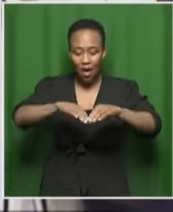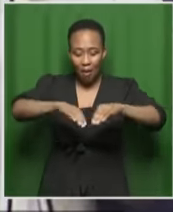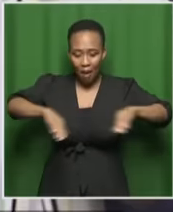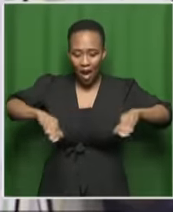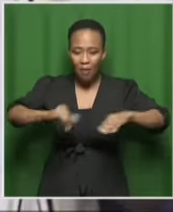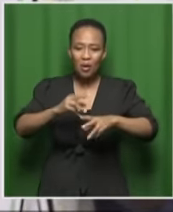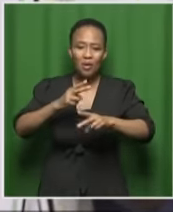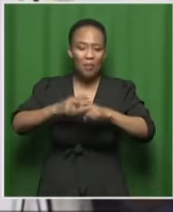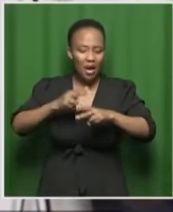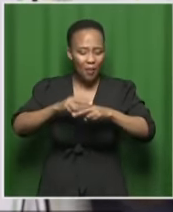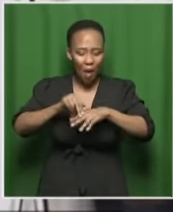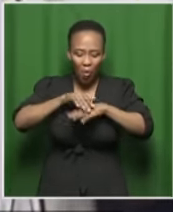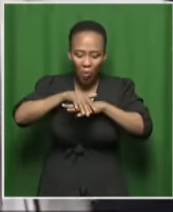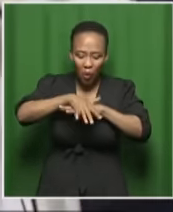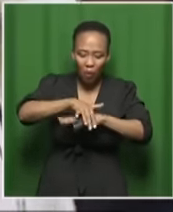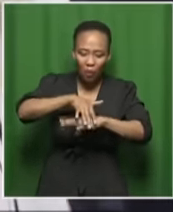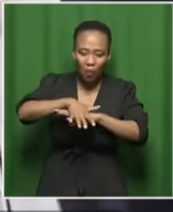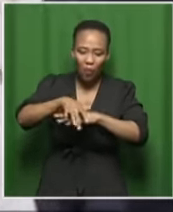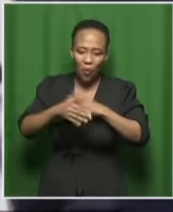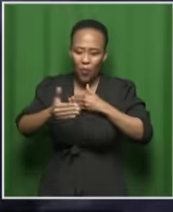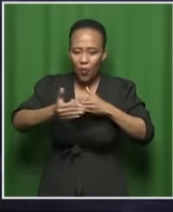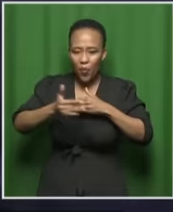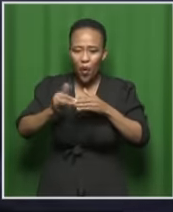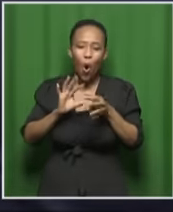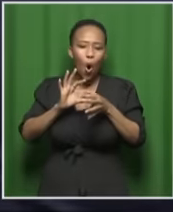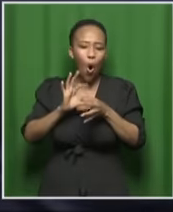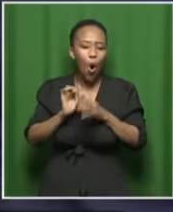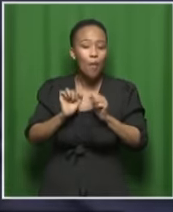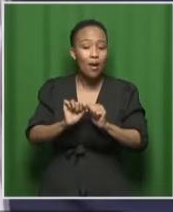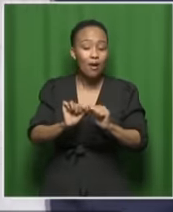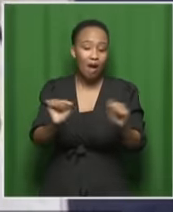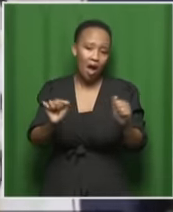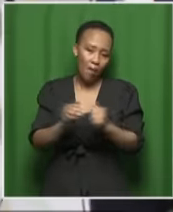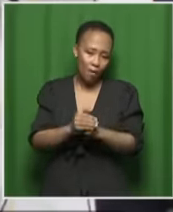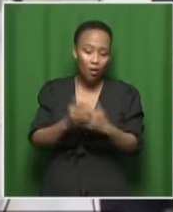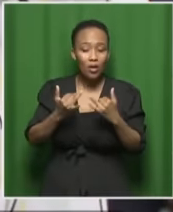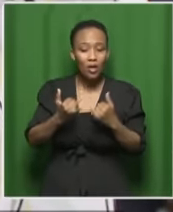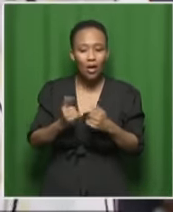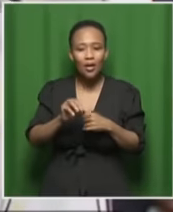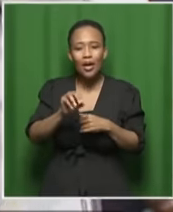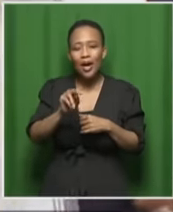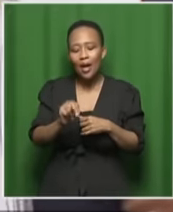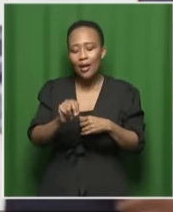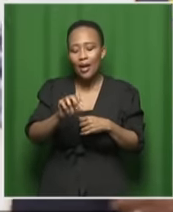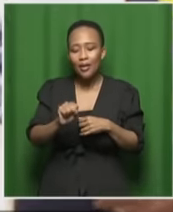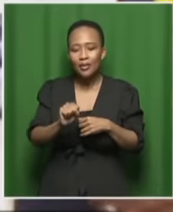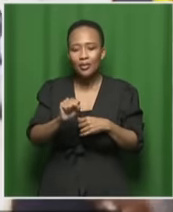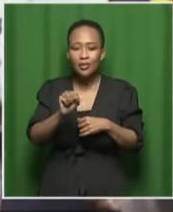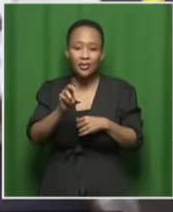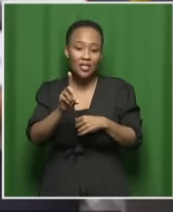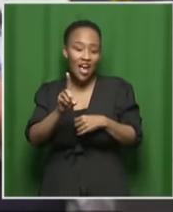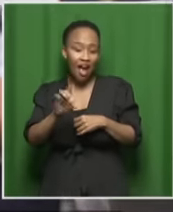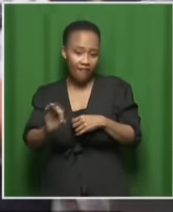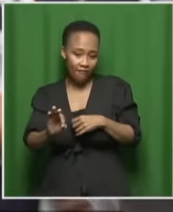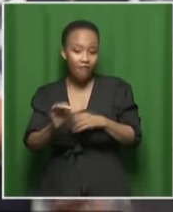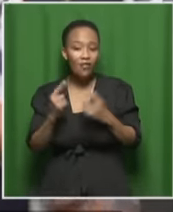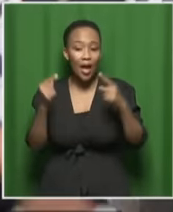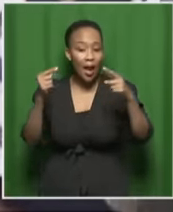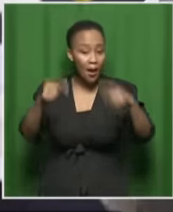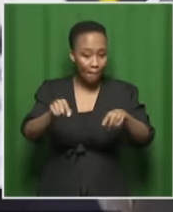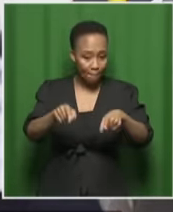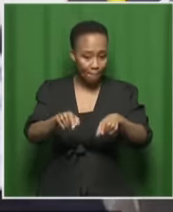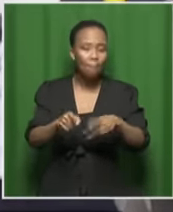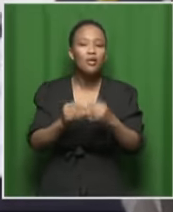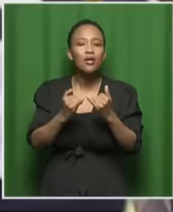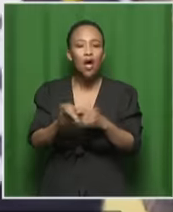The Human Rights Commission had to come in and intervene. SNDF as well had to come in and intervene in an area which pretty